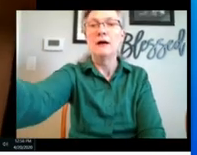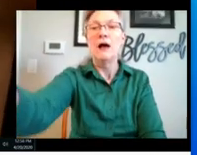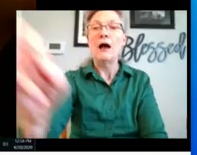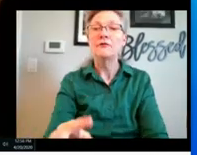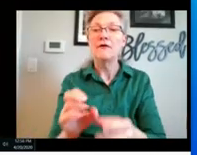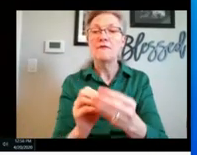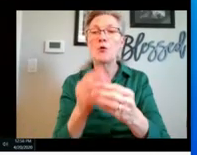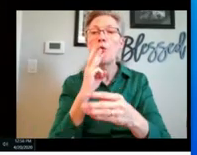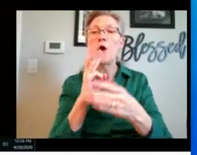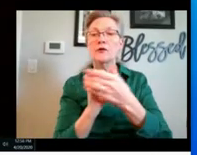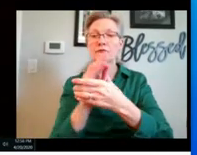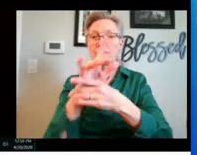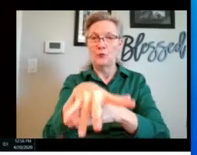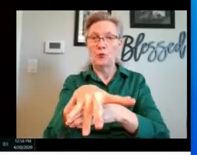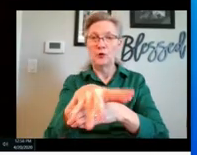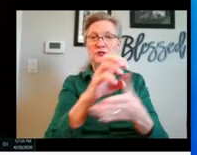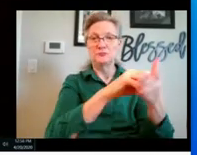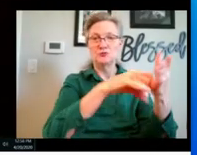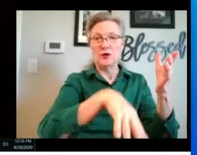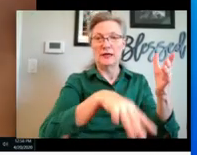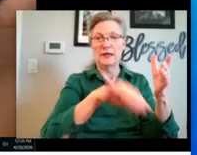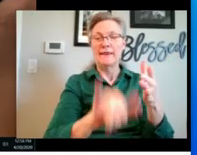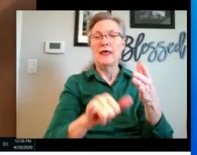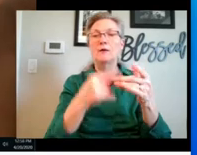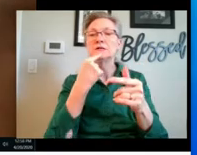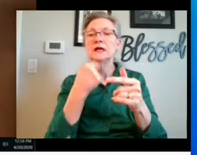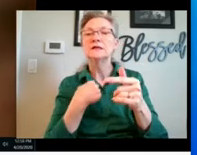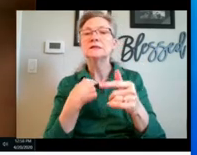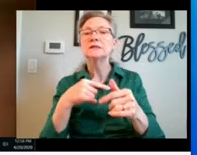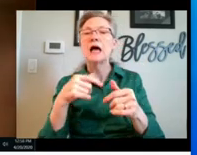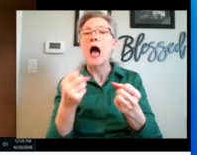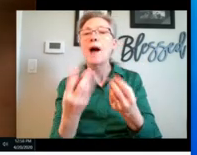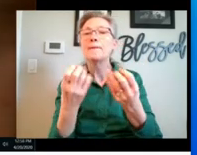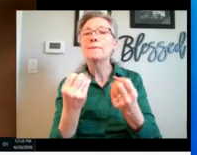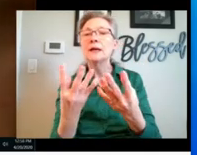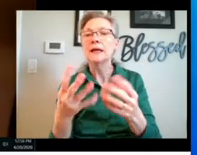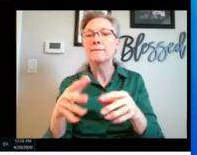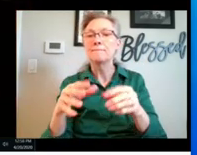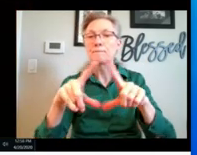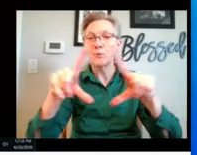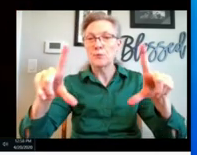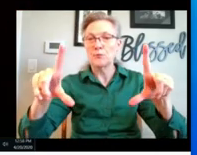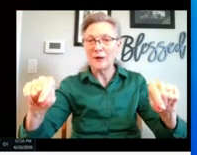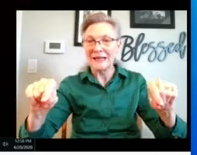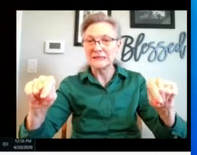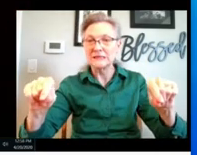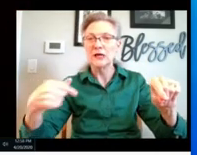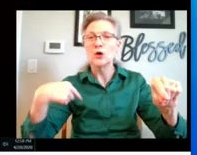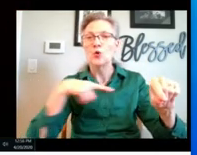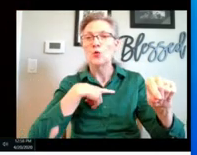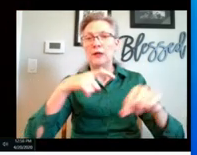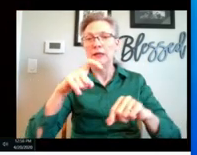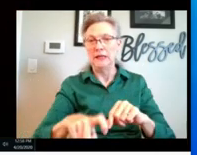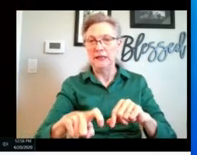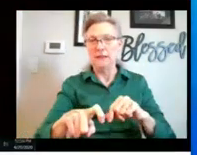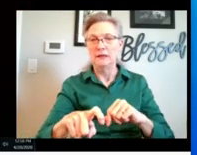area of the patio, and that will give us the area of bricks that we need, right? So let's think about the